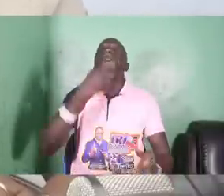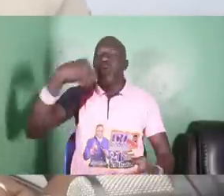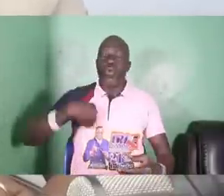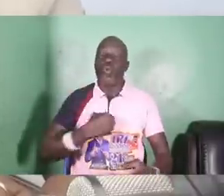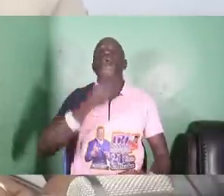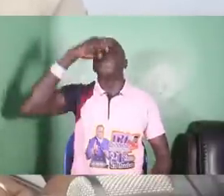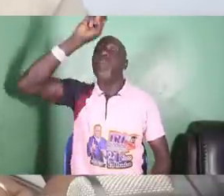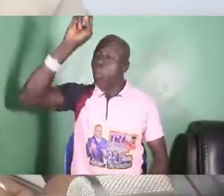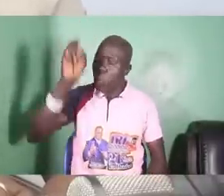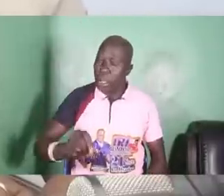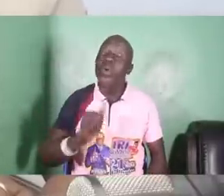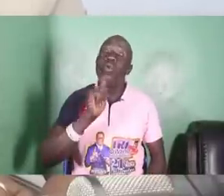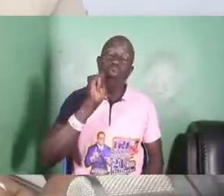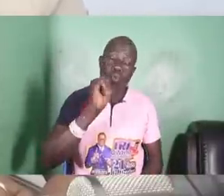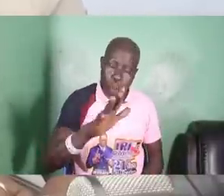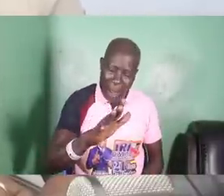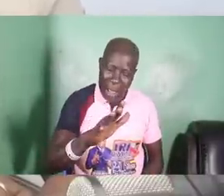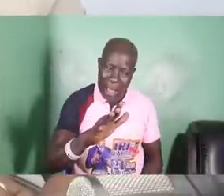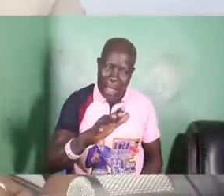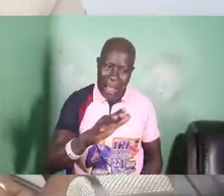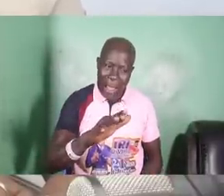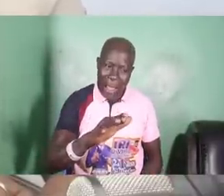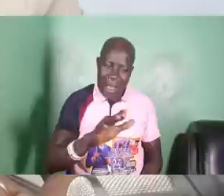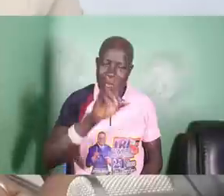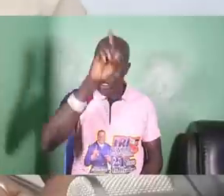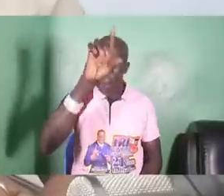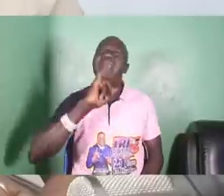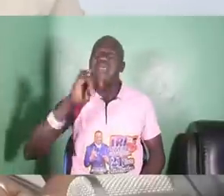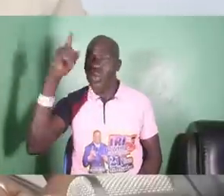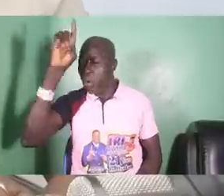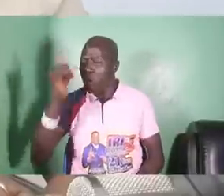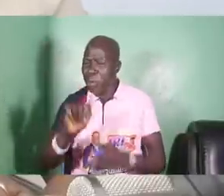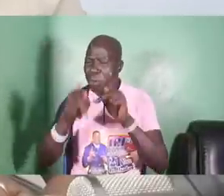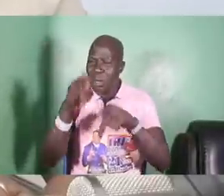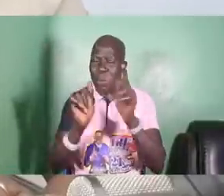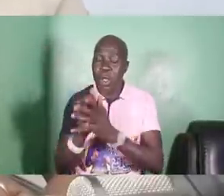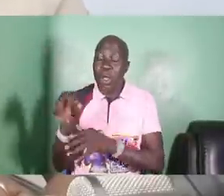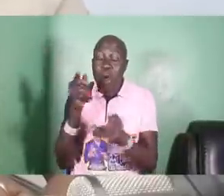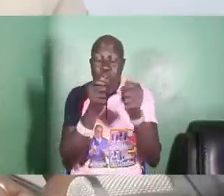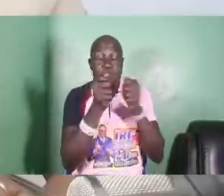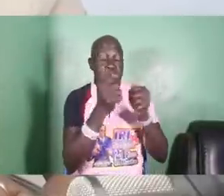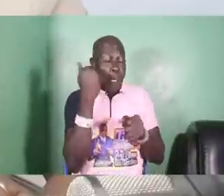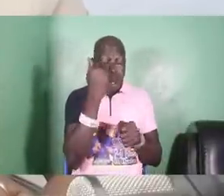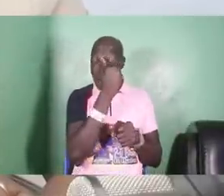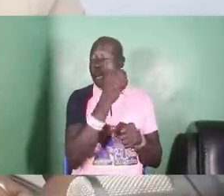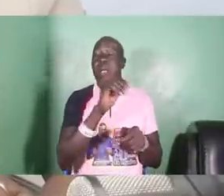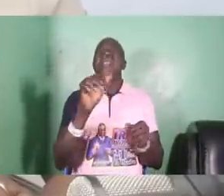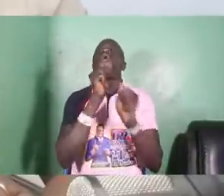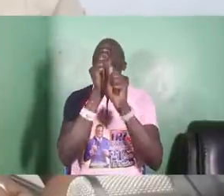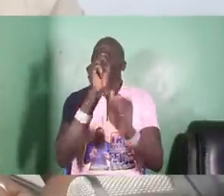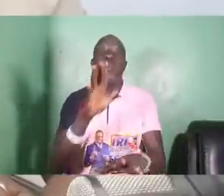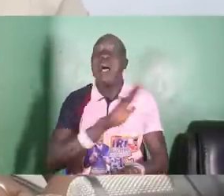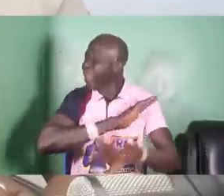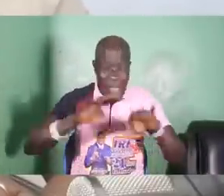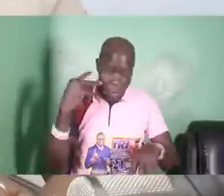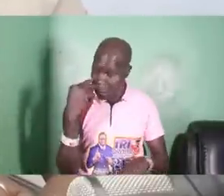We must. Mama kan. A woman. Lára àwọn tí wọ́n lọ sí operation ojú wọn. Part of the people they want to do operation to their heart. Mama yẹn ò ríran mọ́ rárá. A